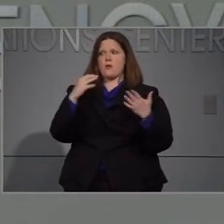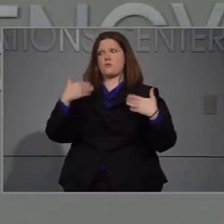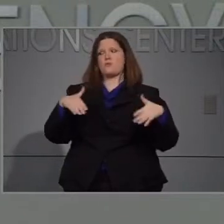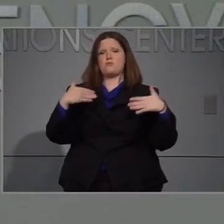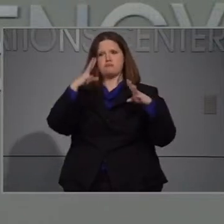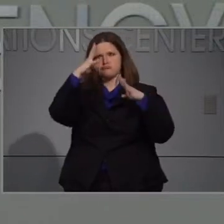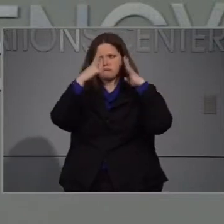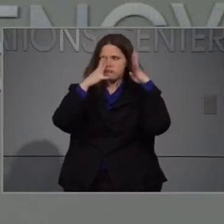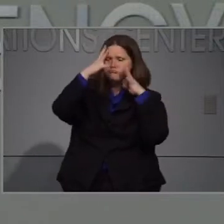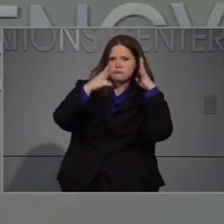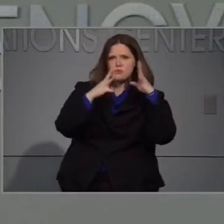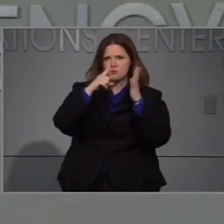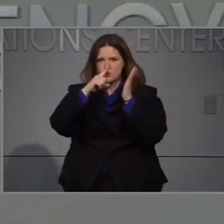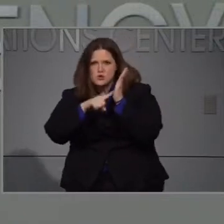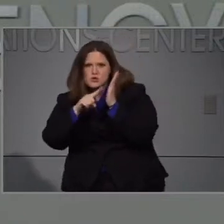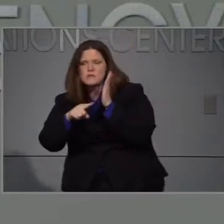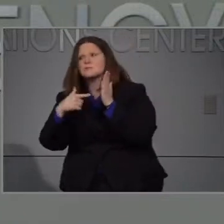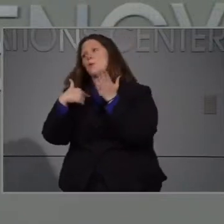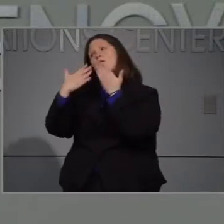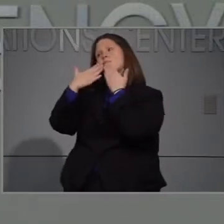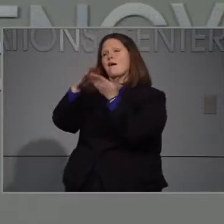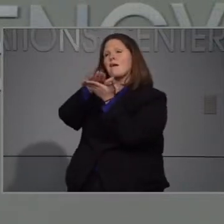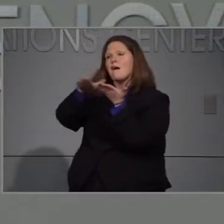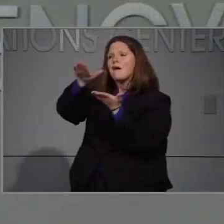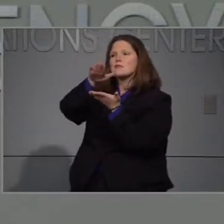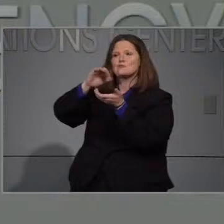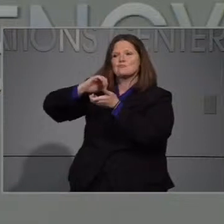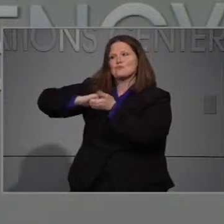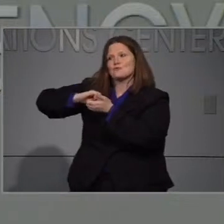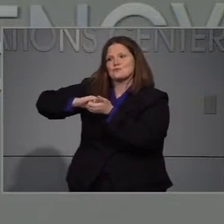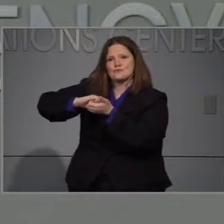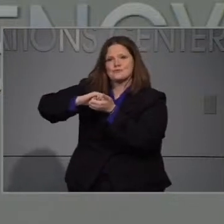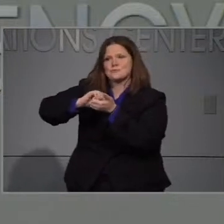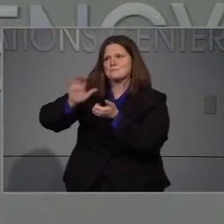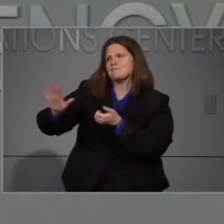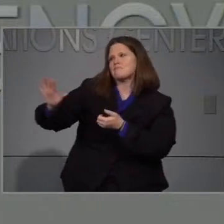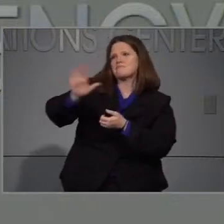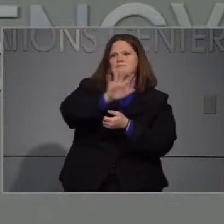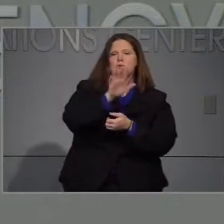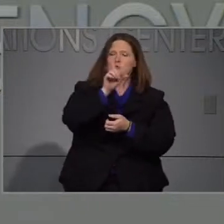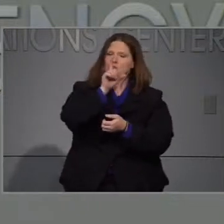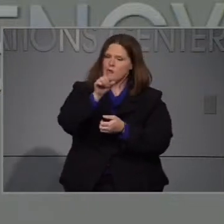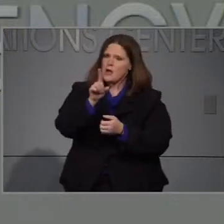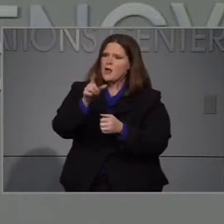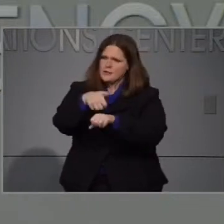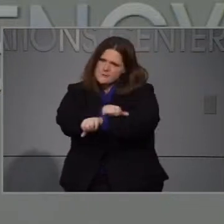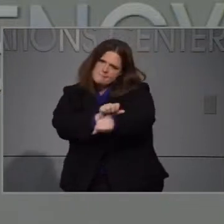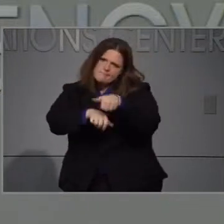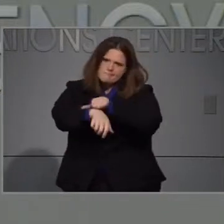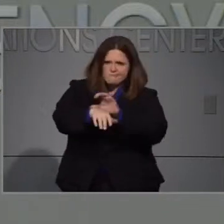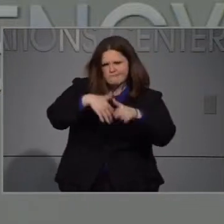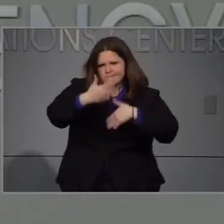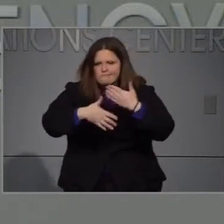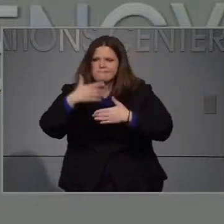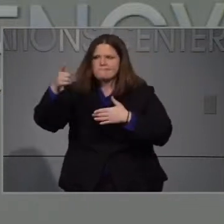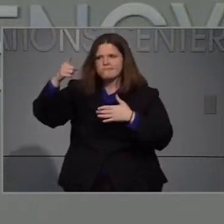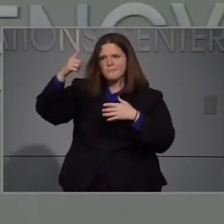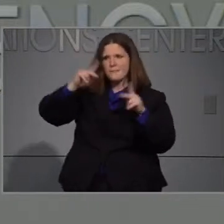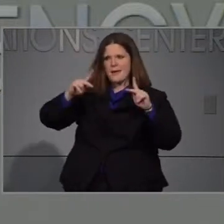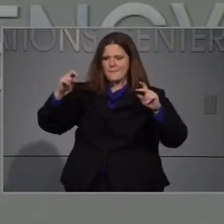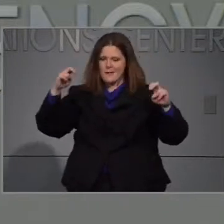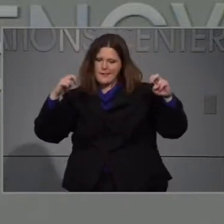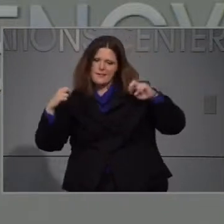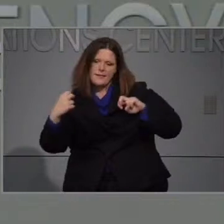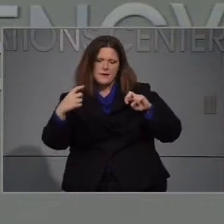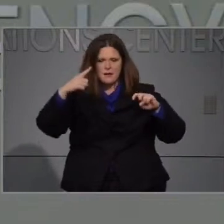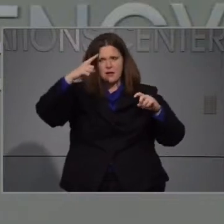and research. I want to thank our academic partners across the state that have really stepped up and put a lot of intellectual heft and